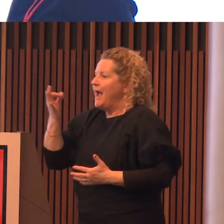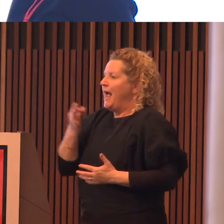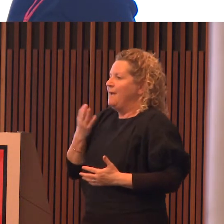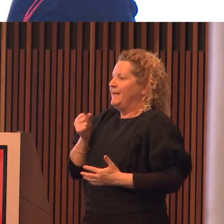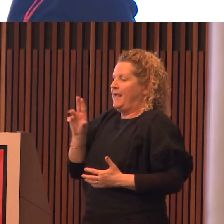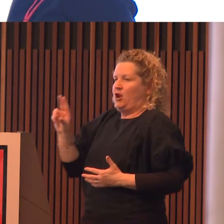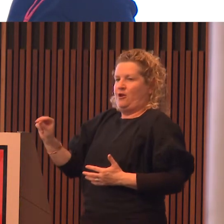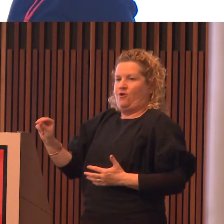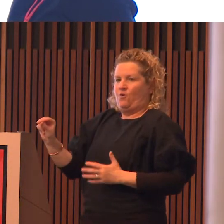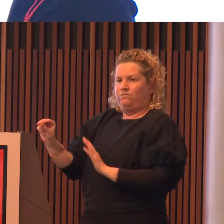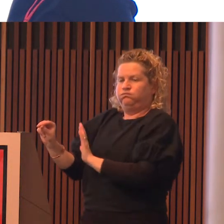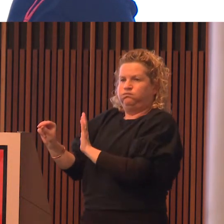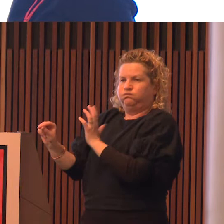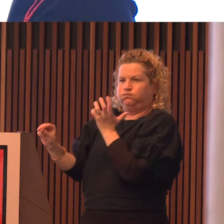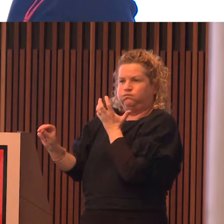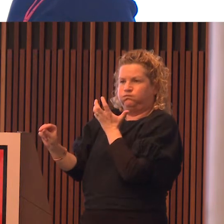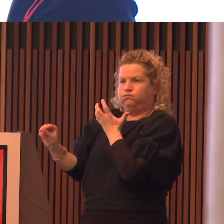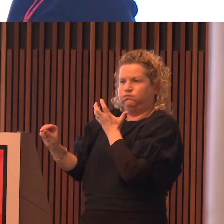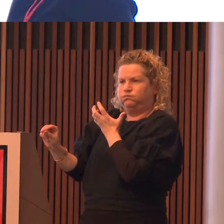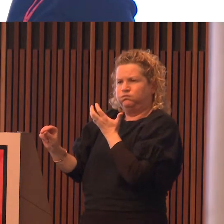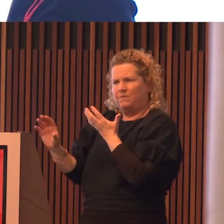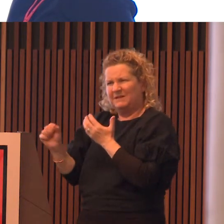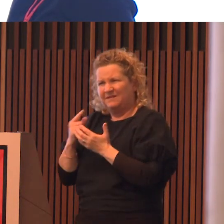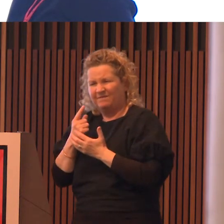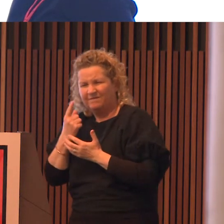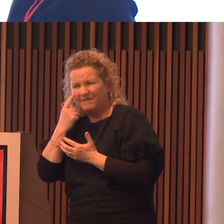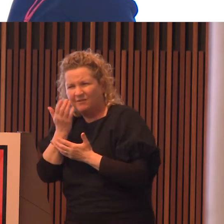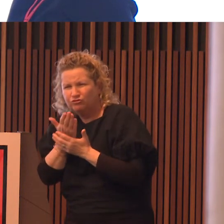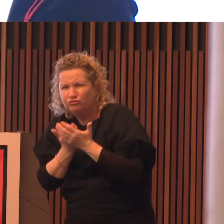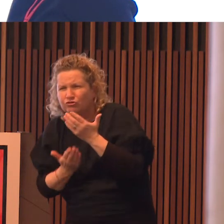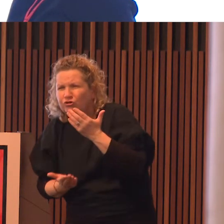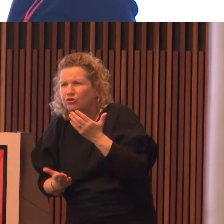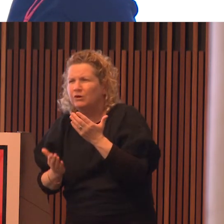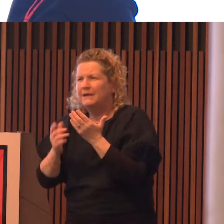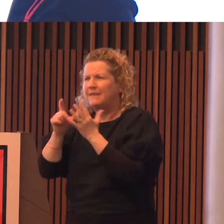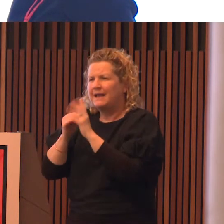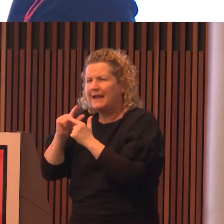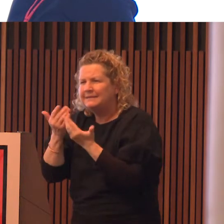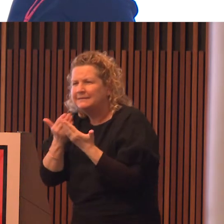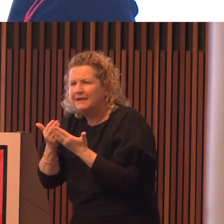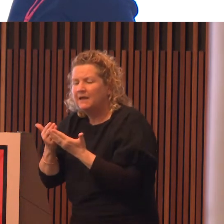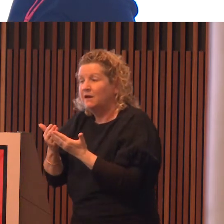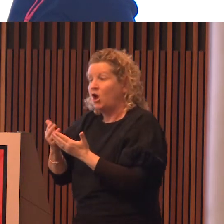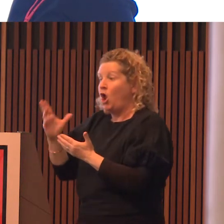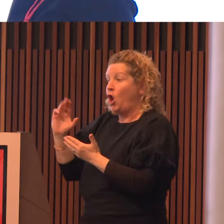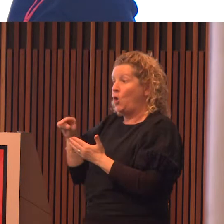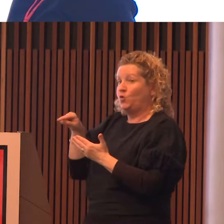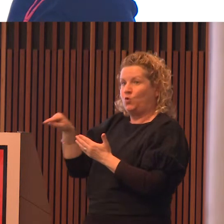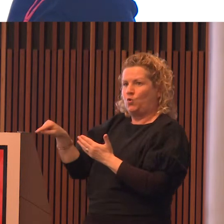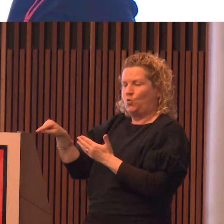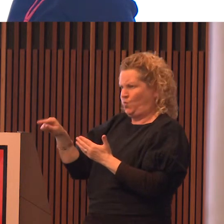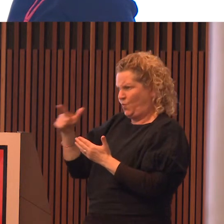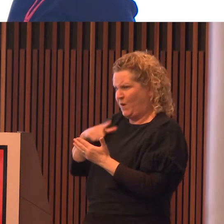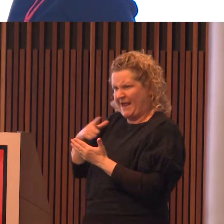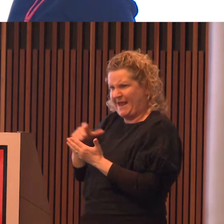narrative, the stories, the case studies, the information about who's being turned away and why, and pull that together.